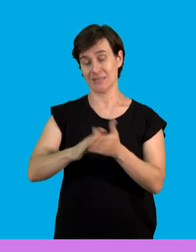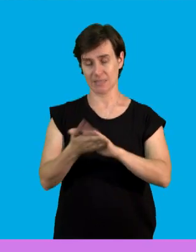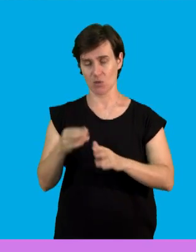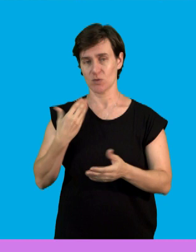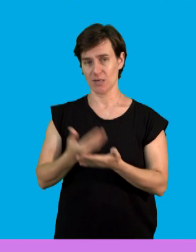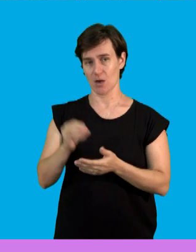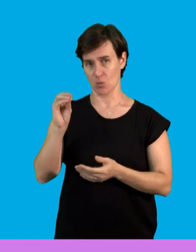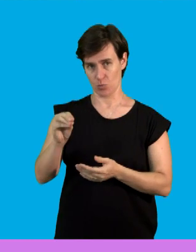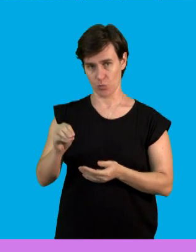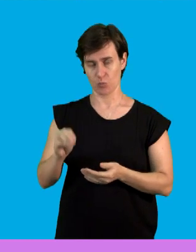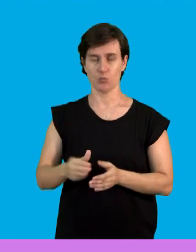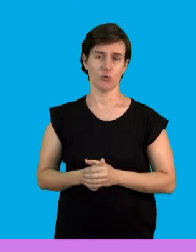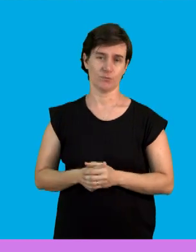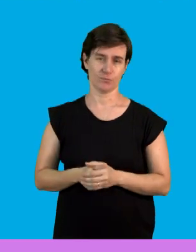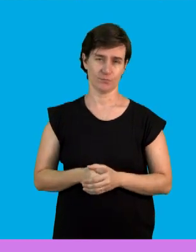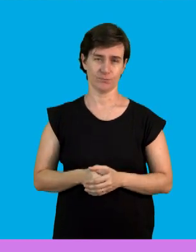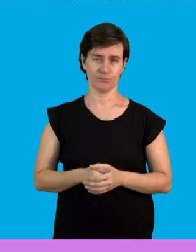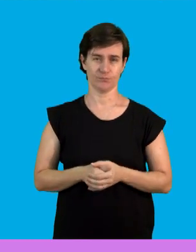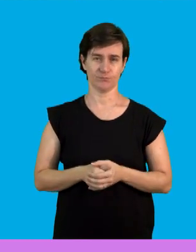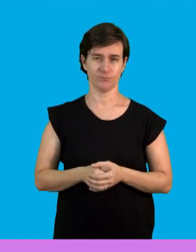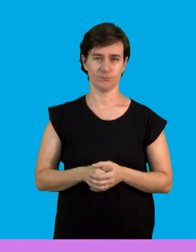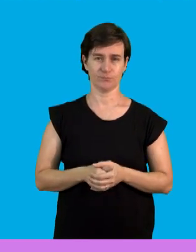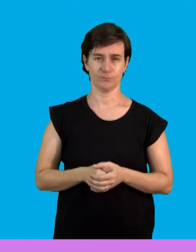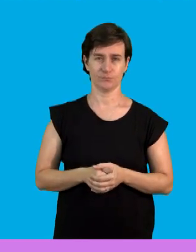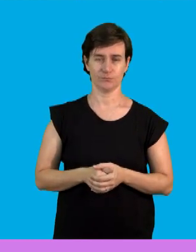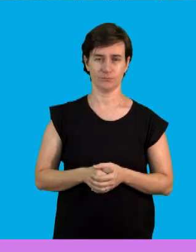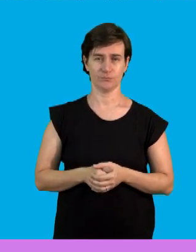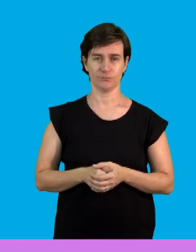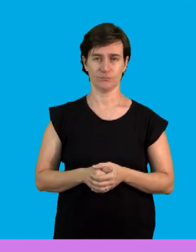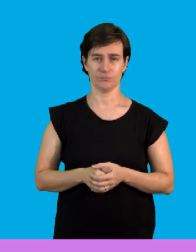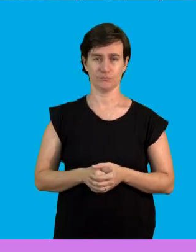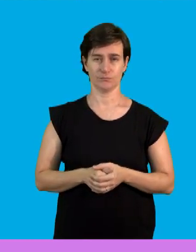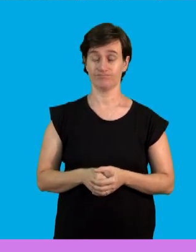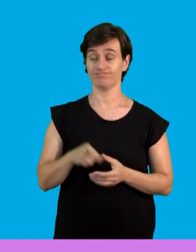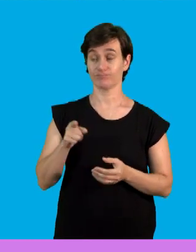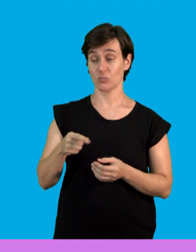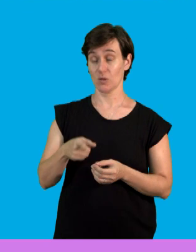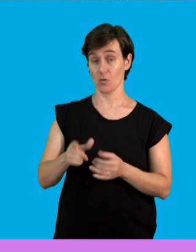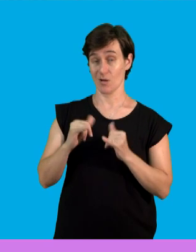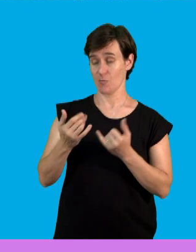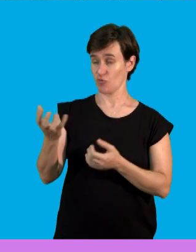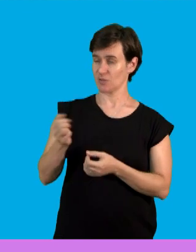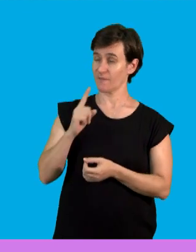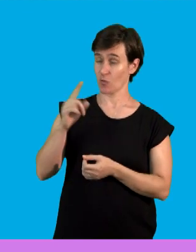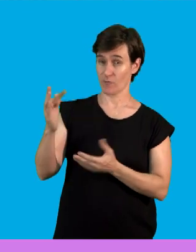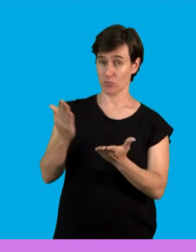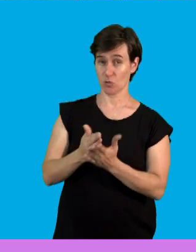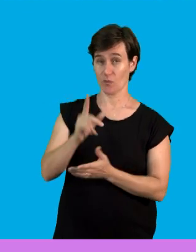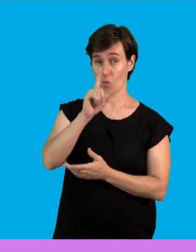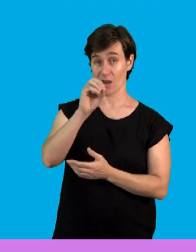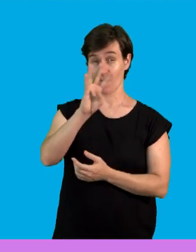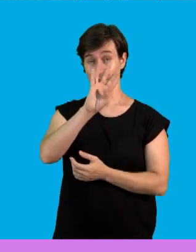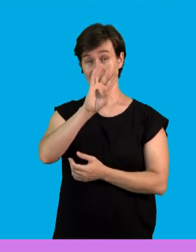is 180 little containers in one box. So they received an